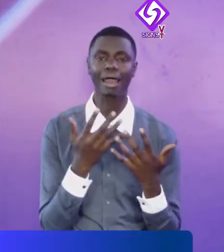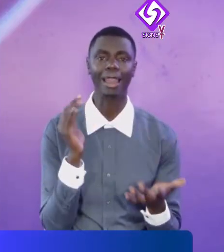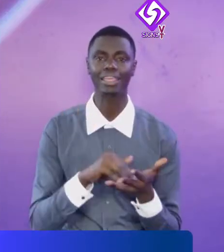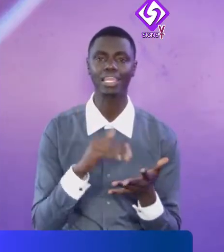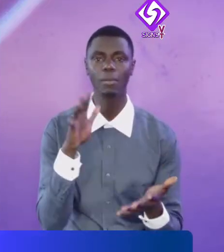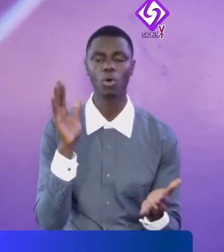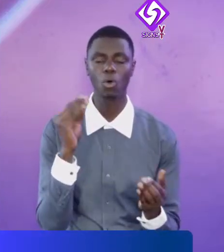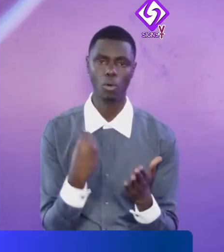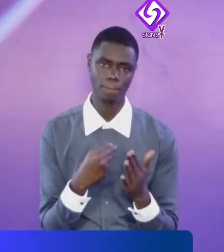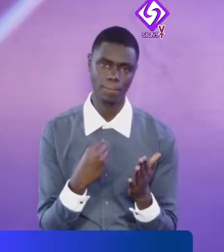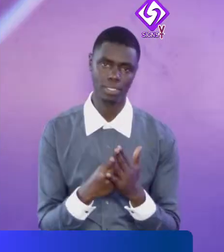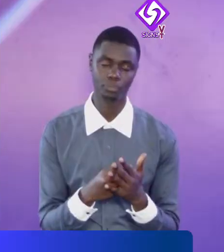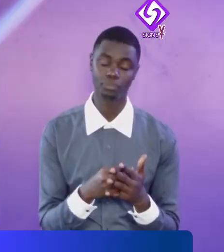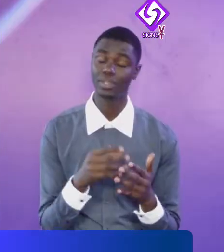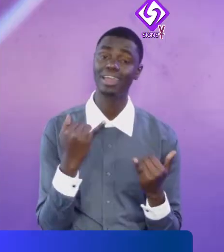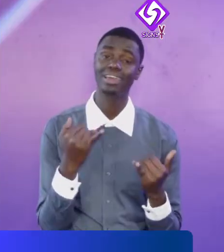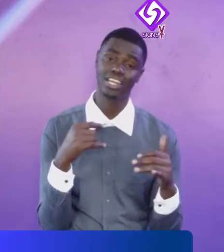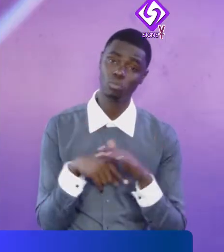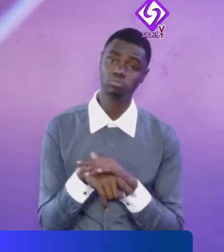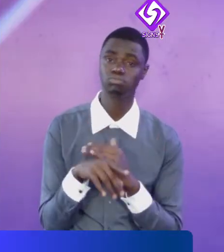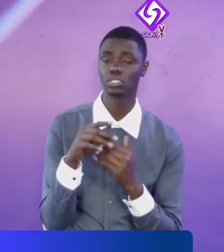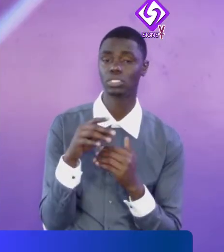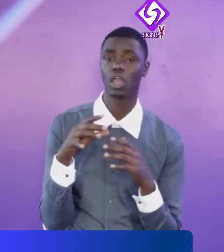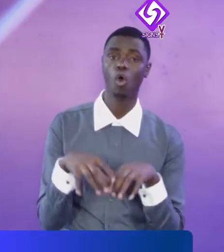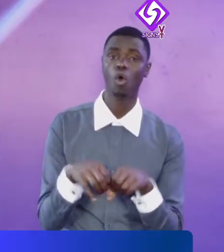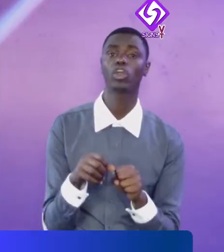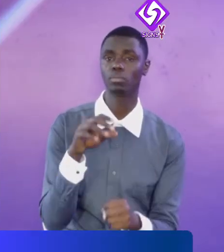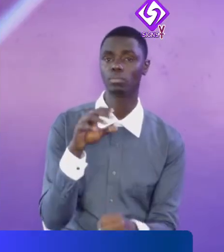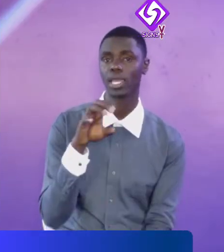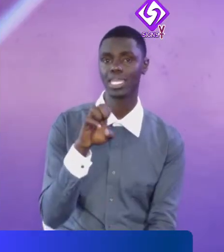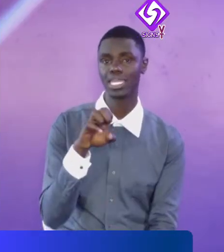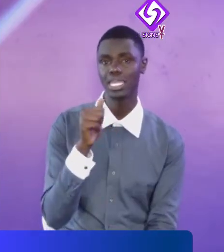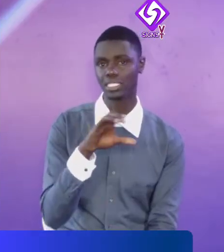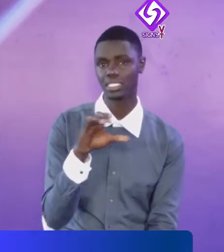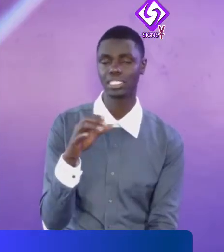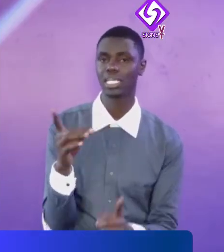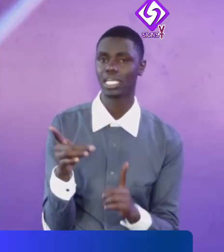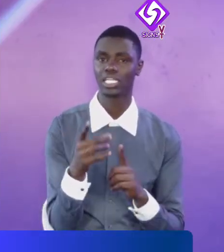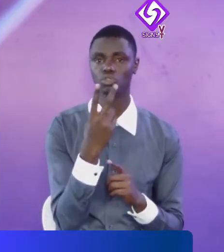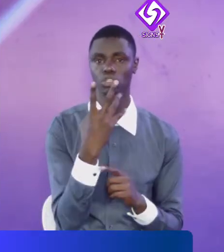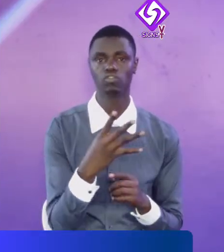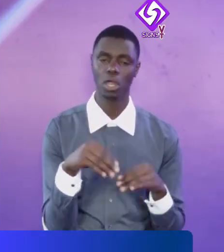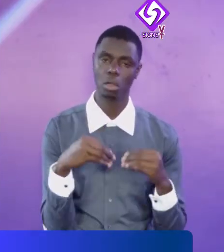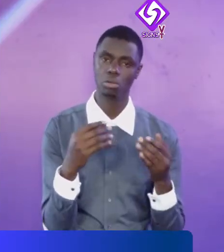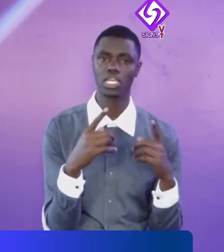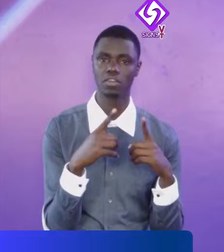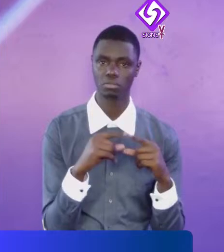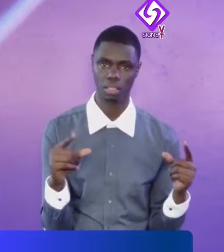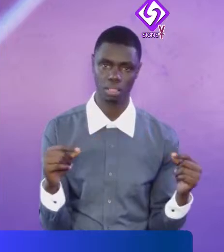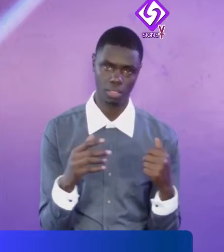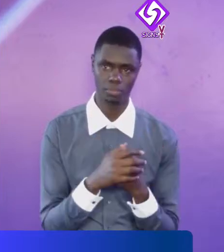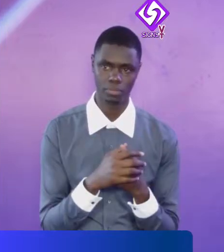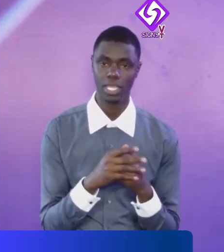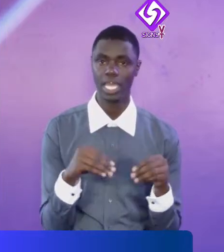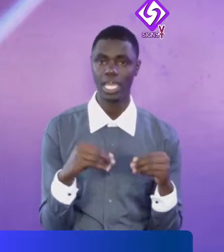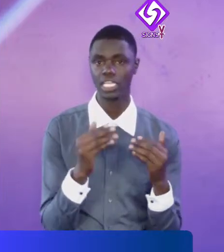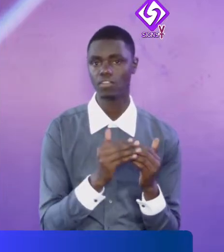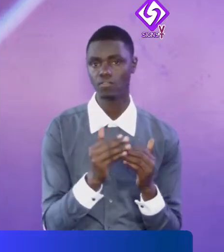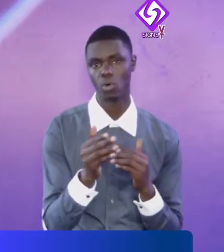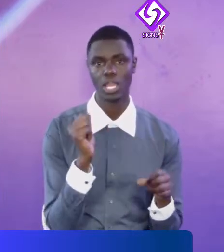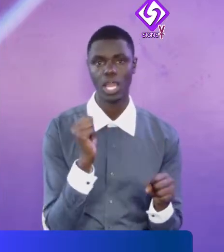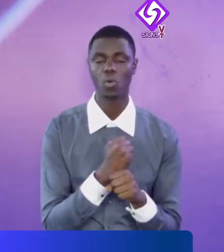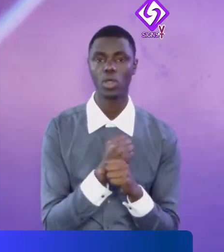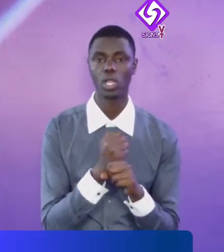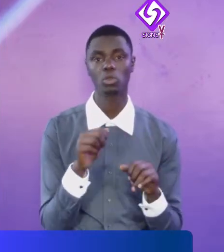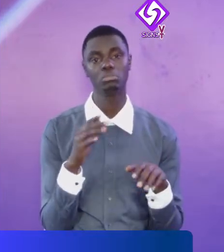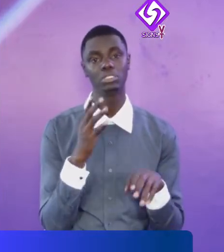be occupied. And I'm telling young people, on 24th, I'm going to issue a statement and give a way forward. We cannot be